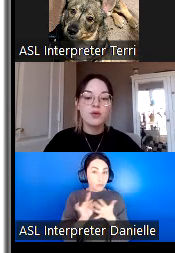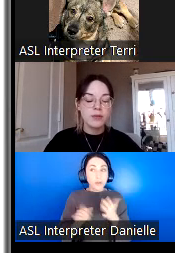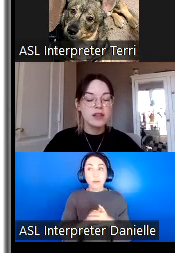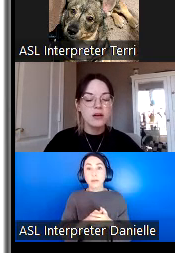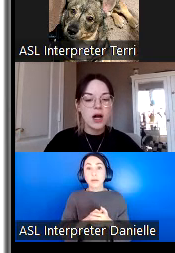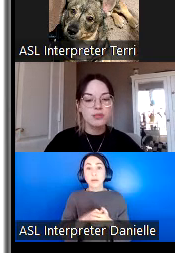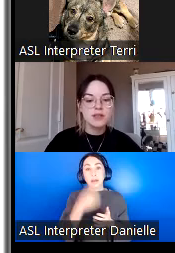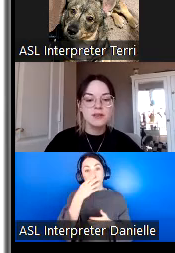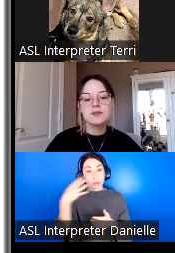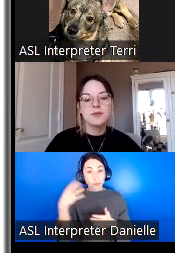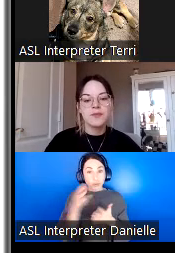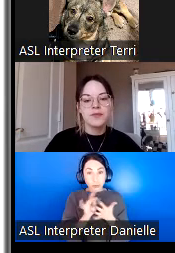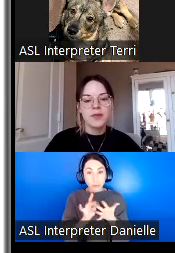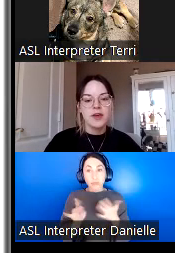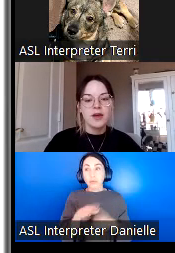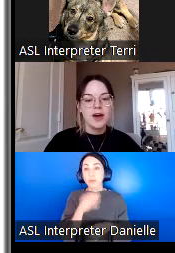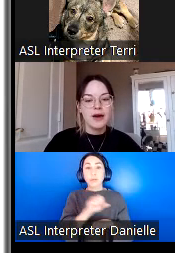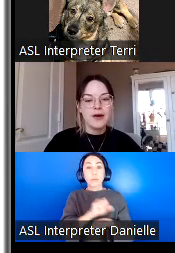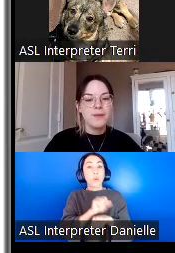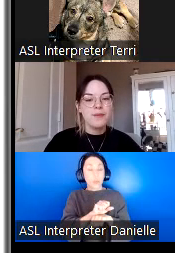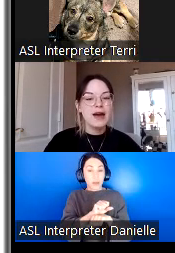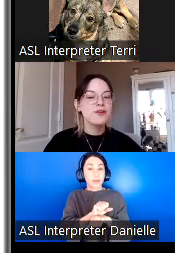and employment legal options.